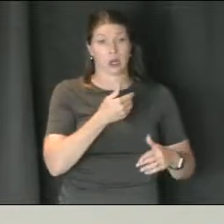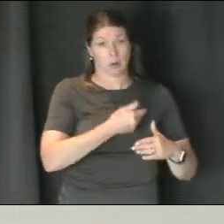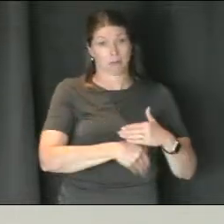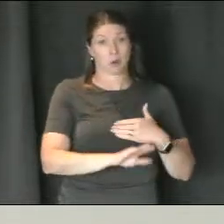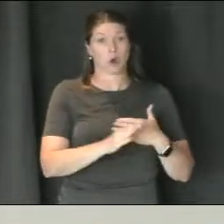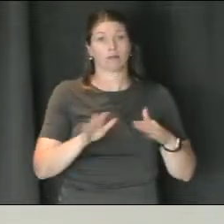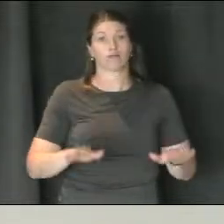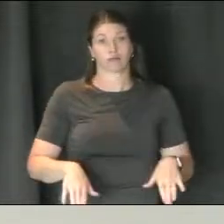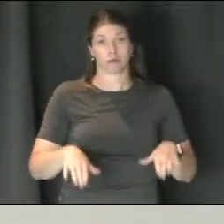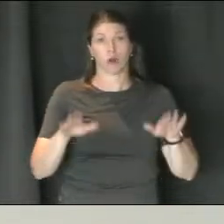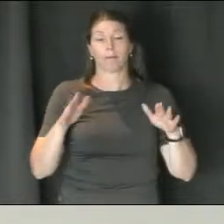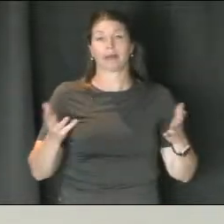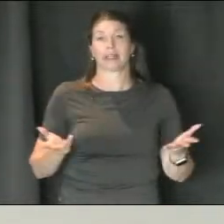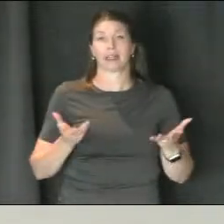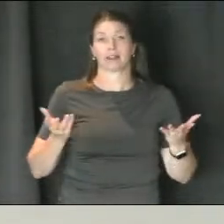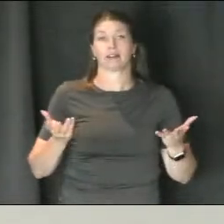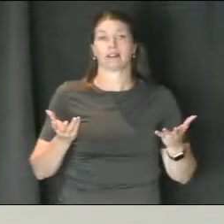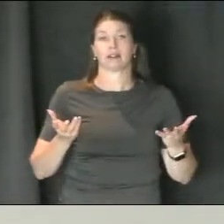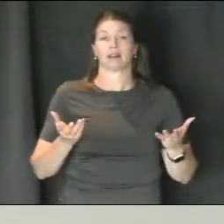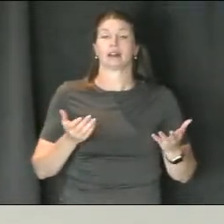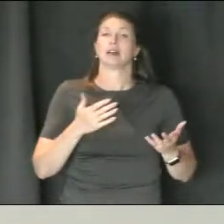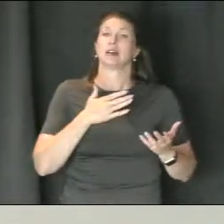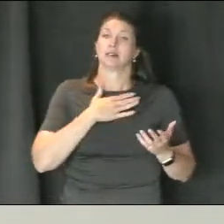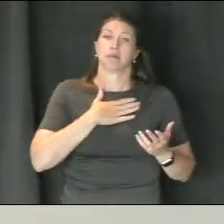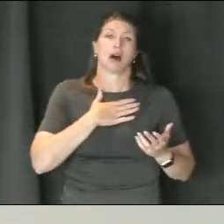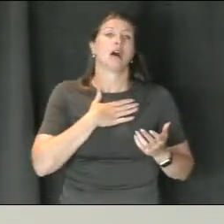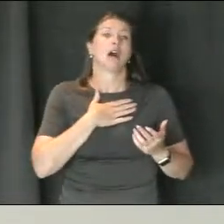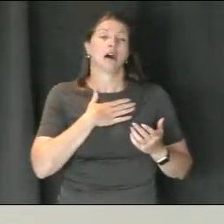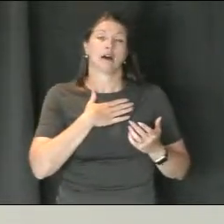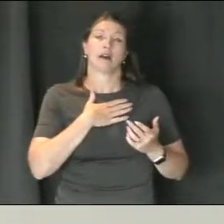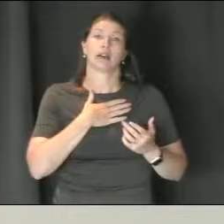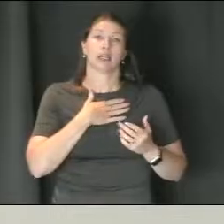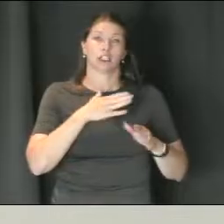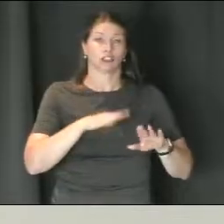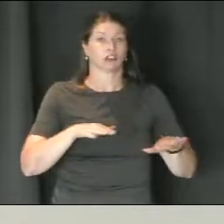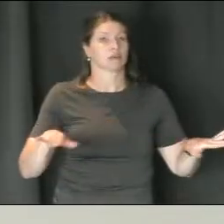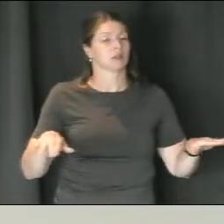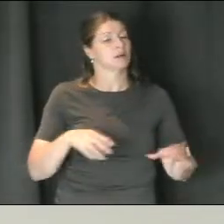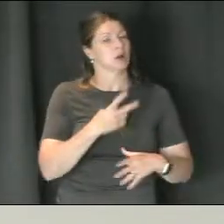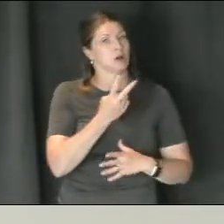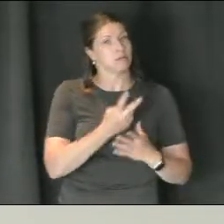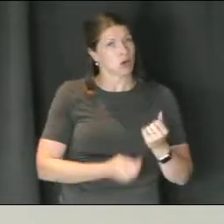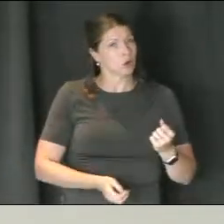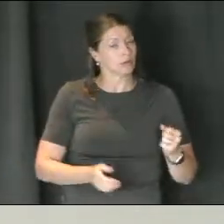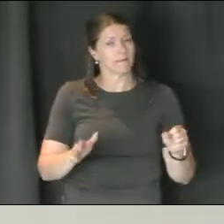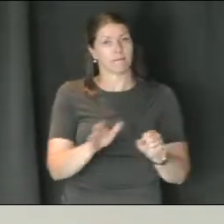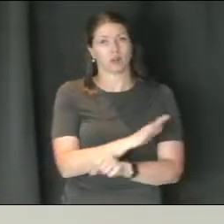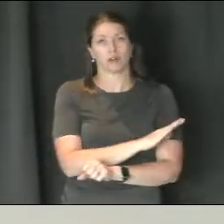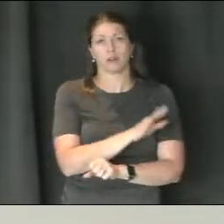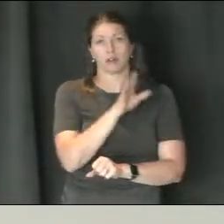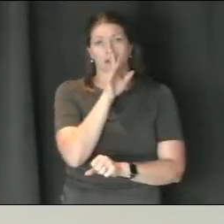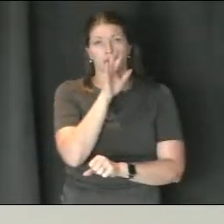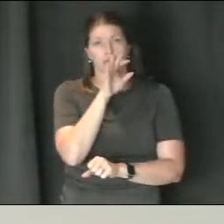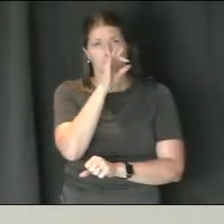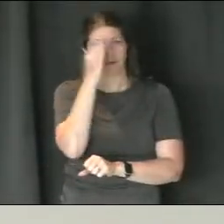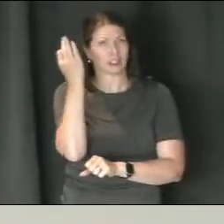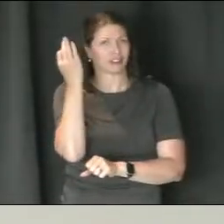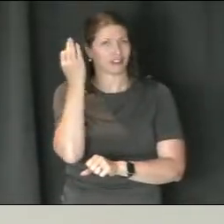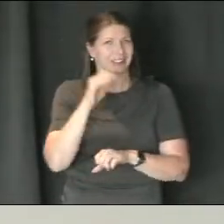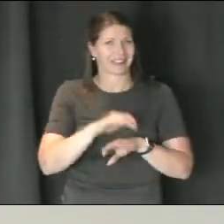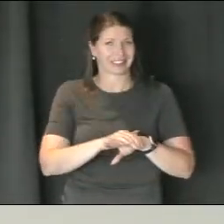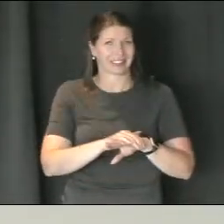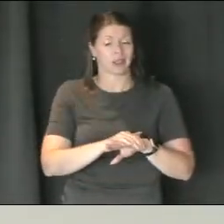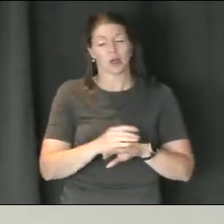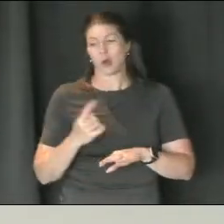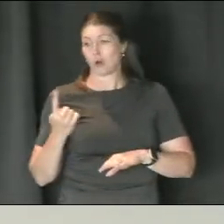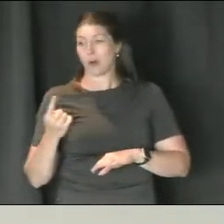they are very, very much at ease in both languages. One of them told me when I'm in a Francophone